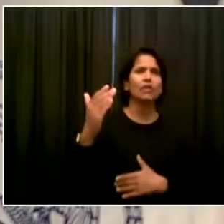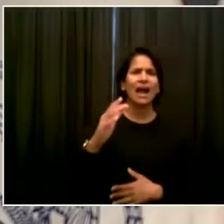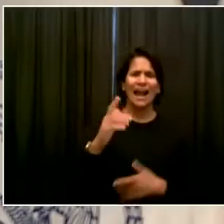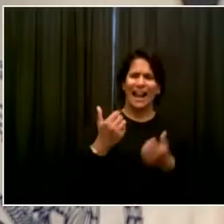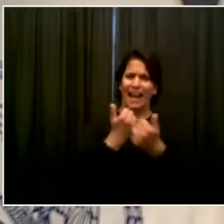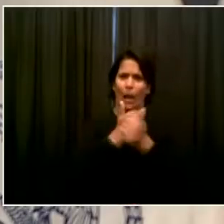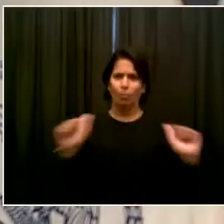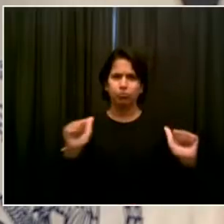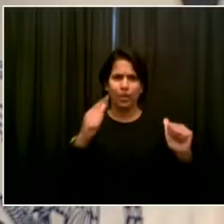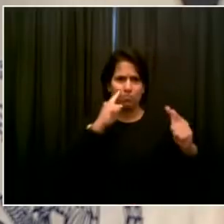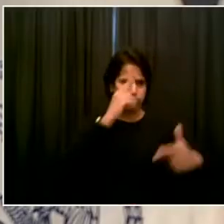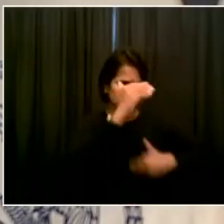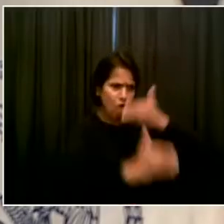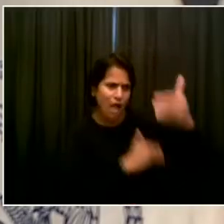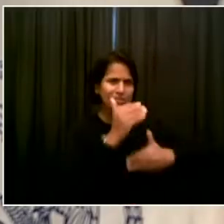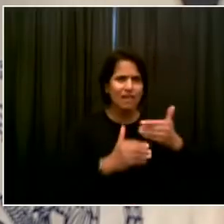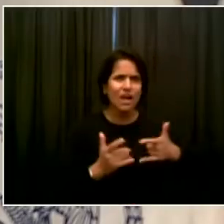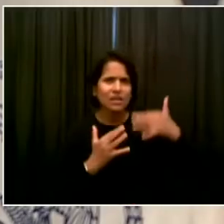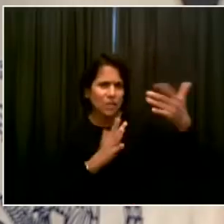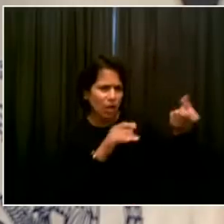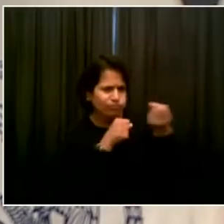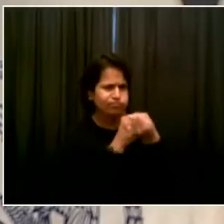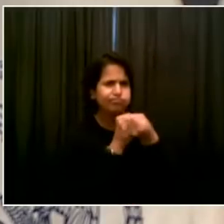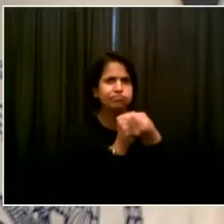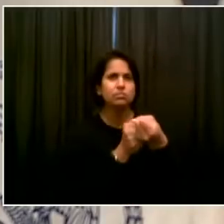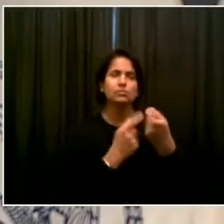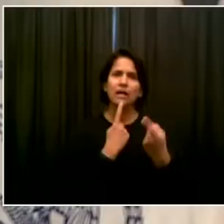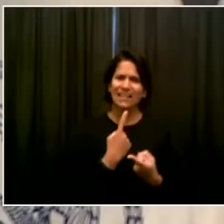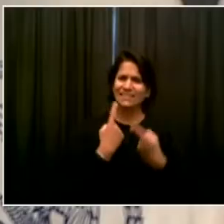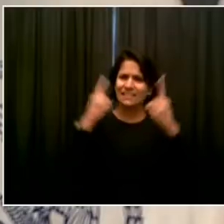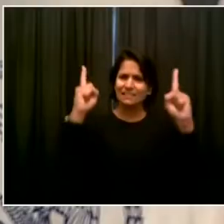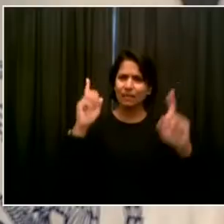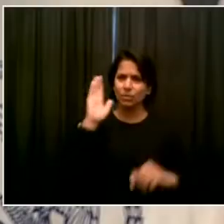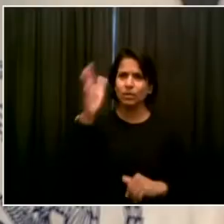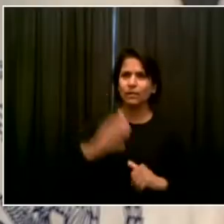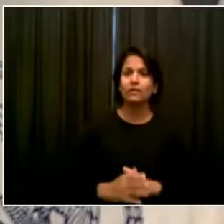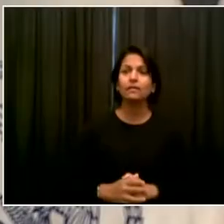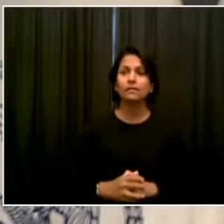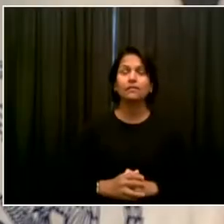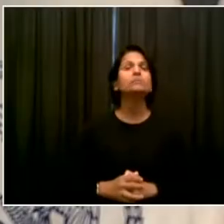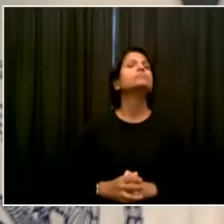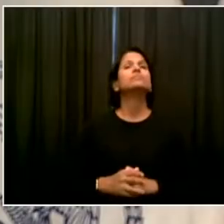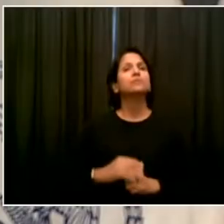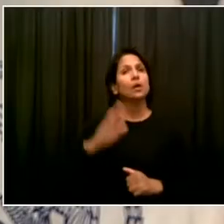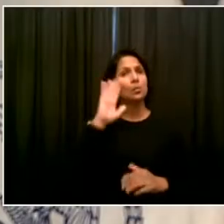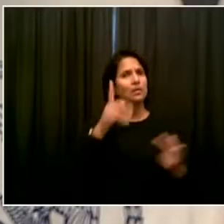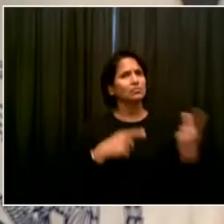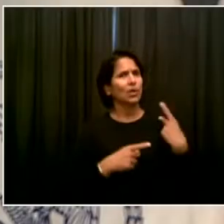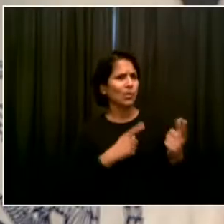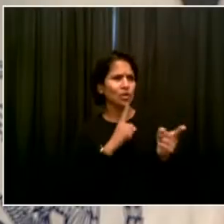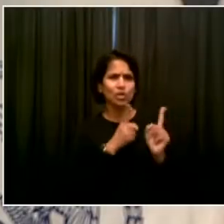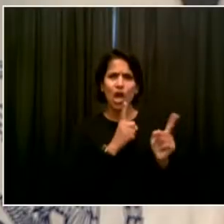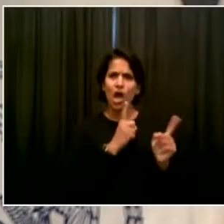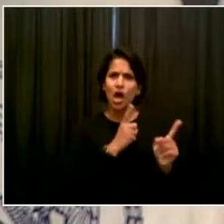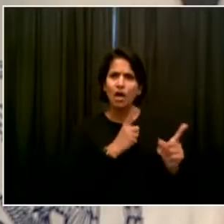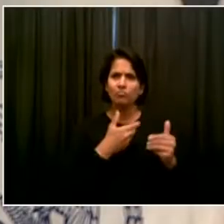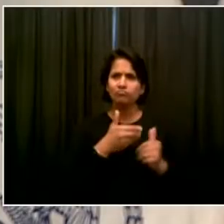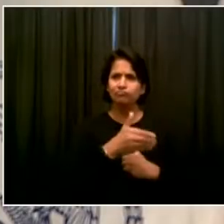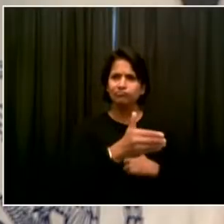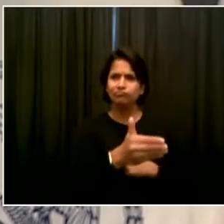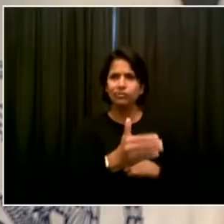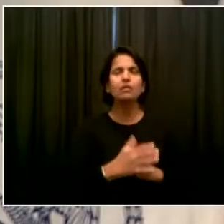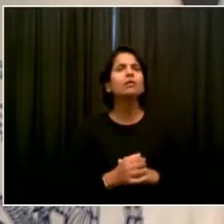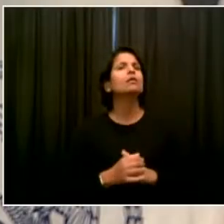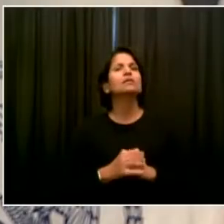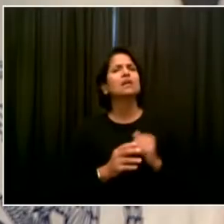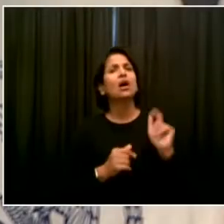effective at getting that done. I mean, look, I got to tell you, and I talk to Eric Adams regularly, I am confident that he will